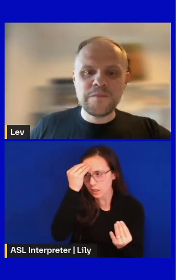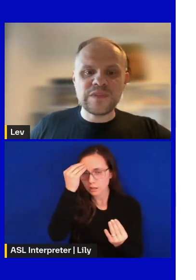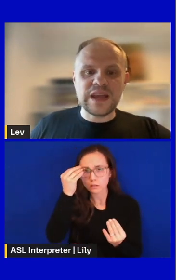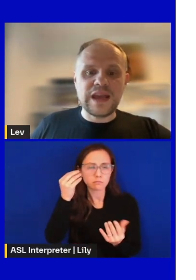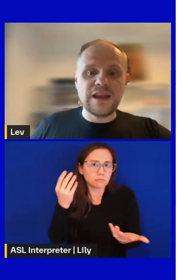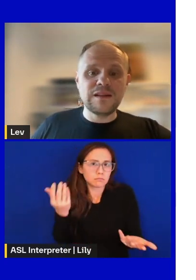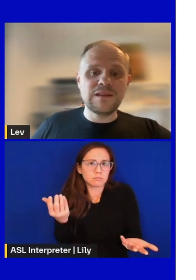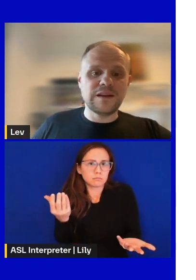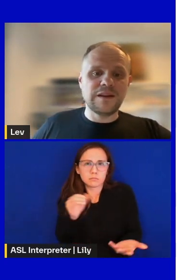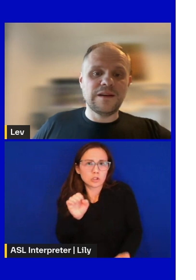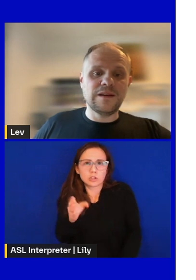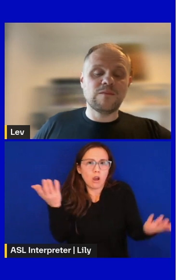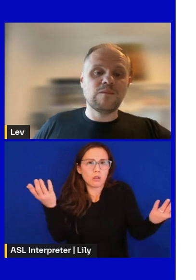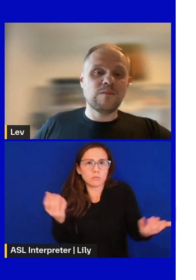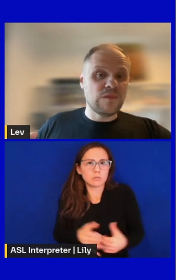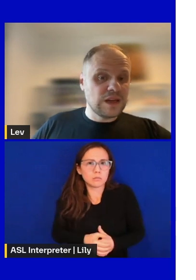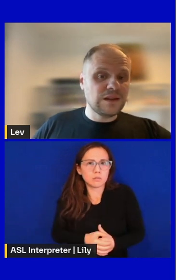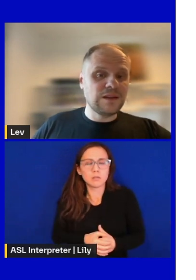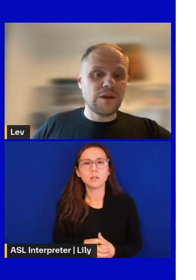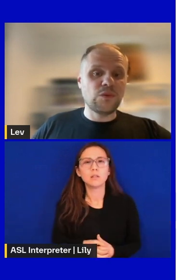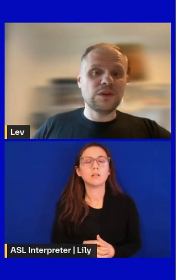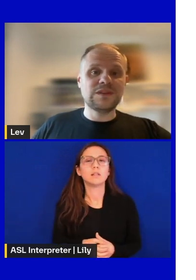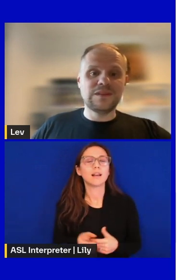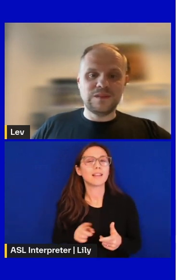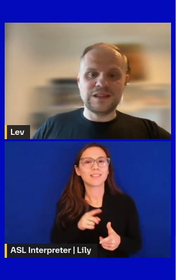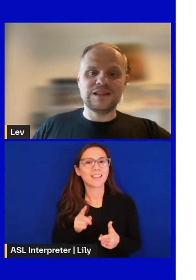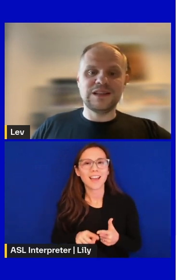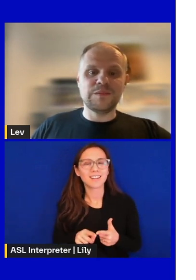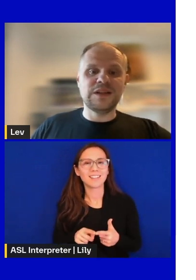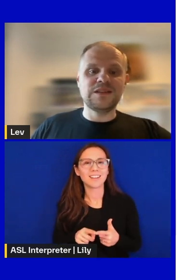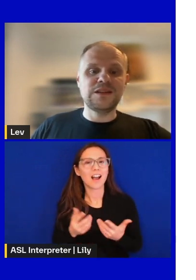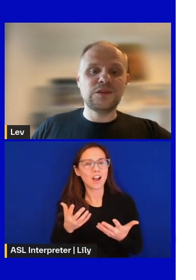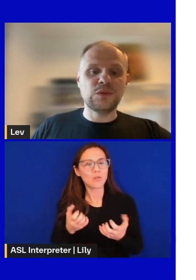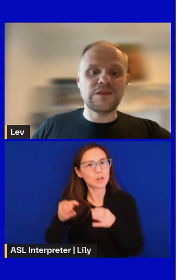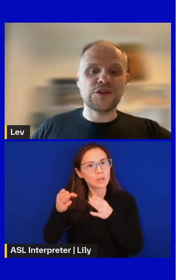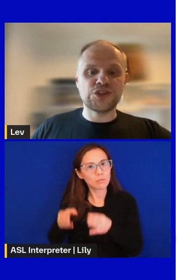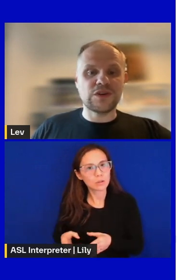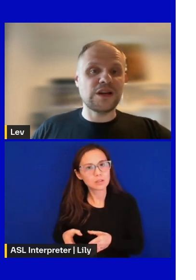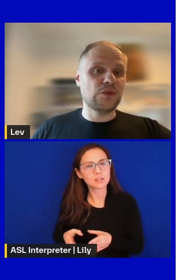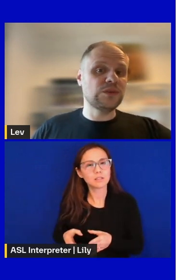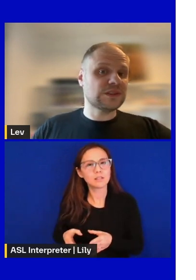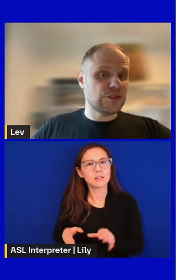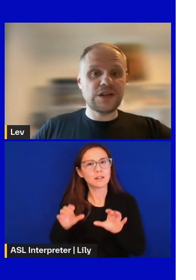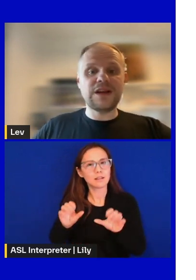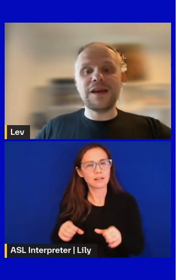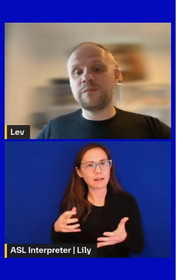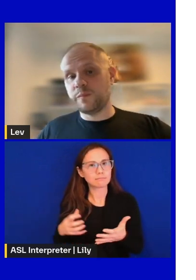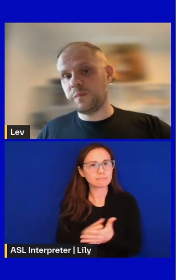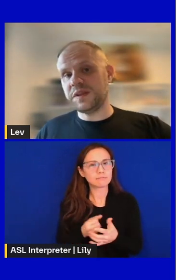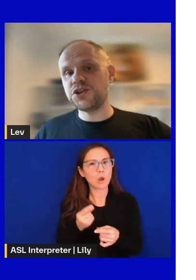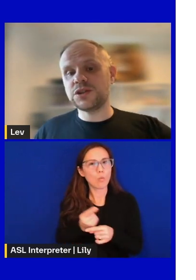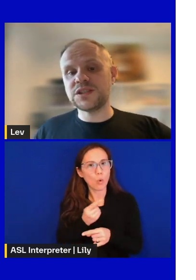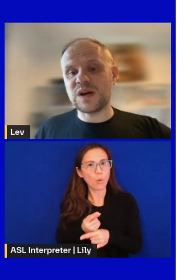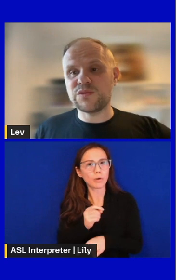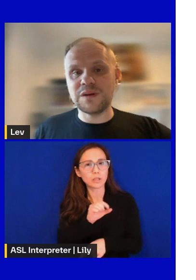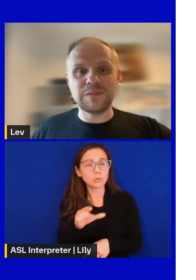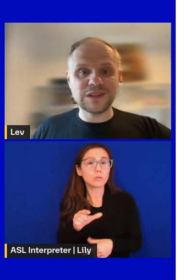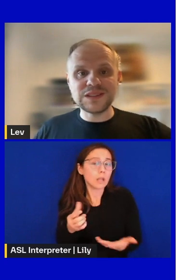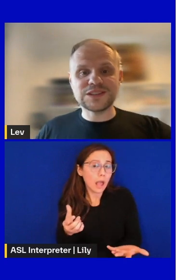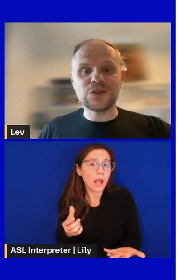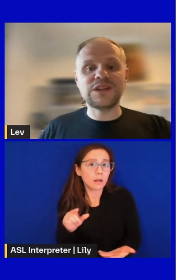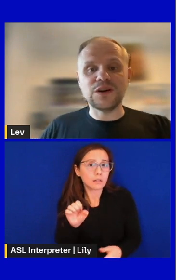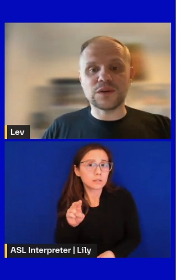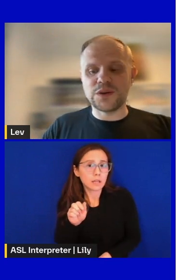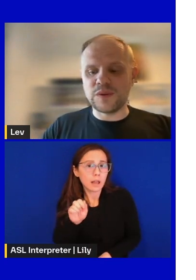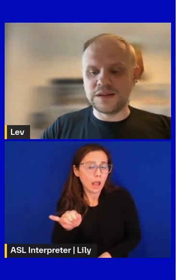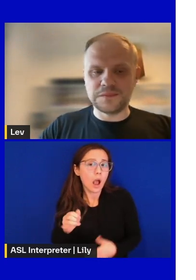job. And then I want candidate ability to leverage the right tools, and GenAI potentially is one of them, but